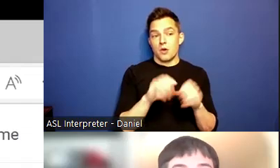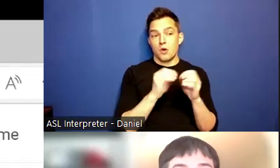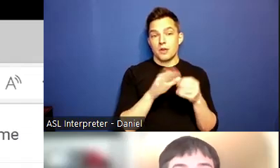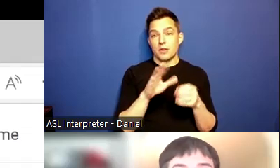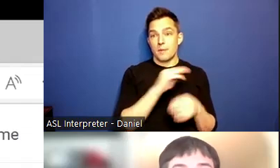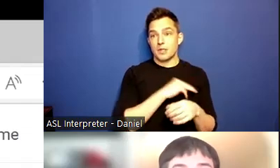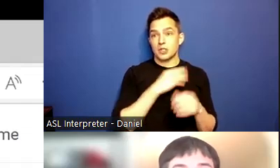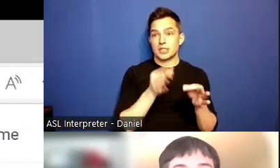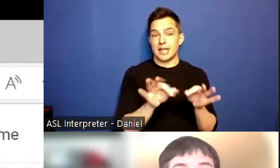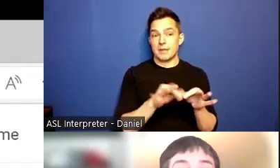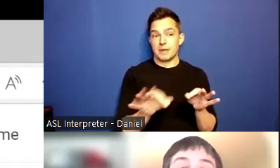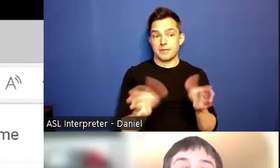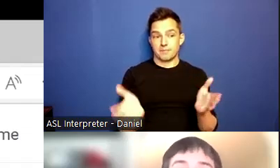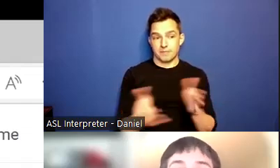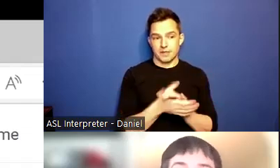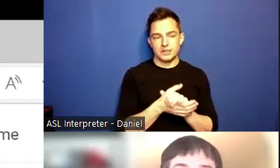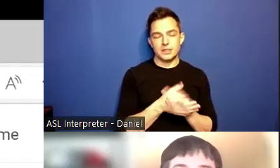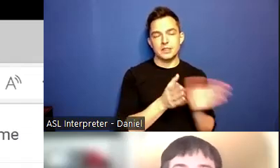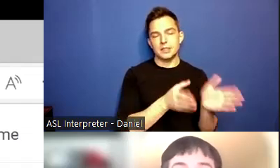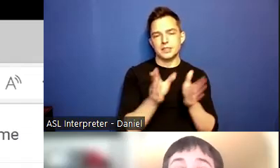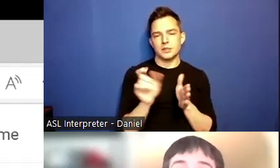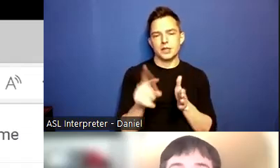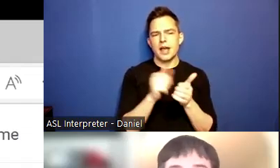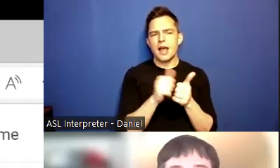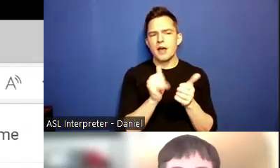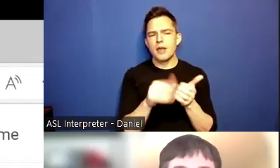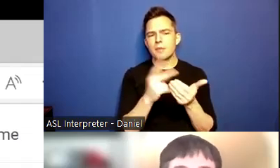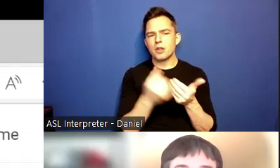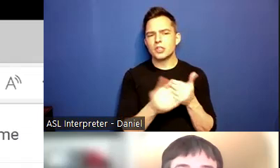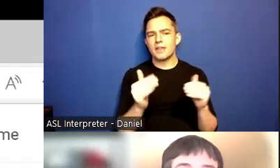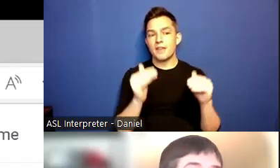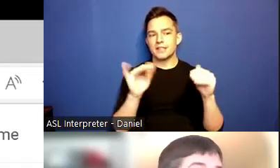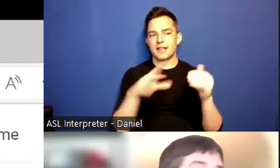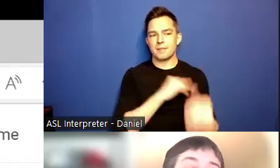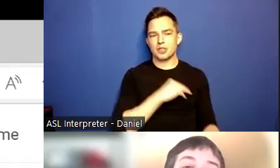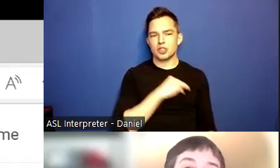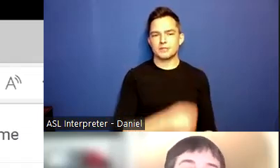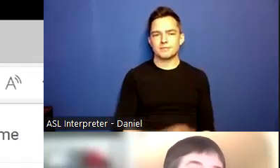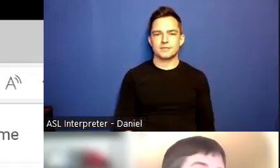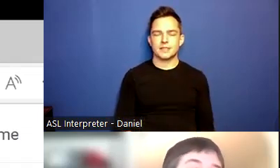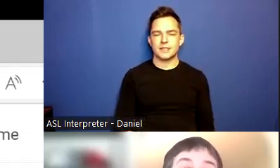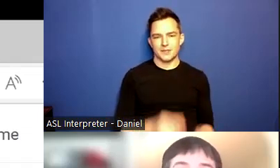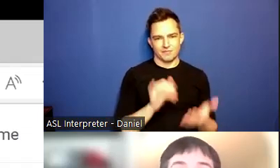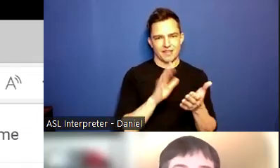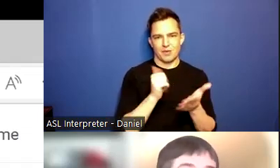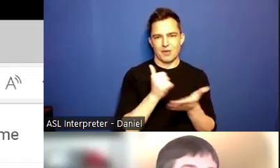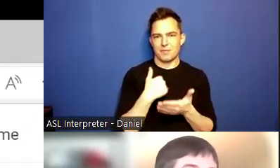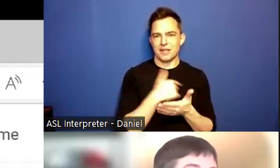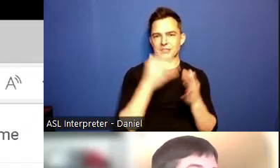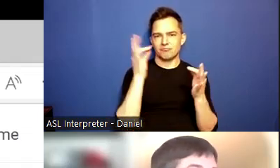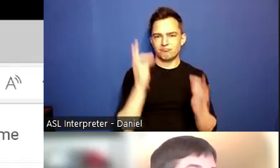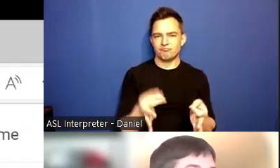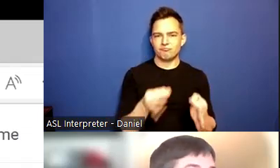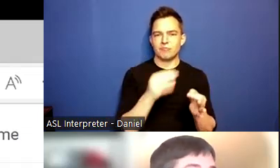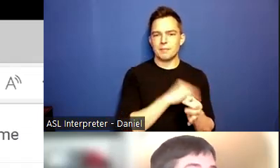statement. And then we ask how the project advances that mission. This will help us determine the mission impact of